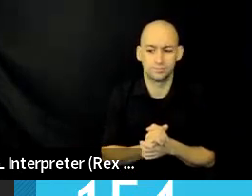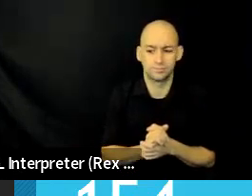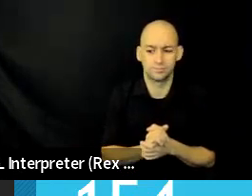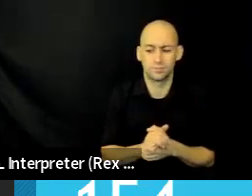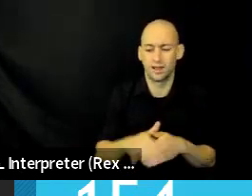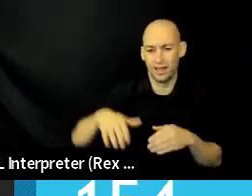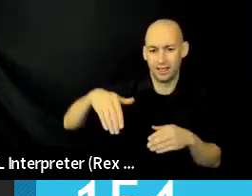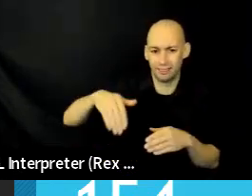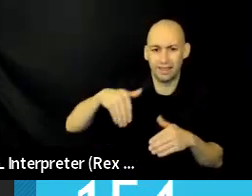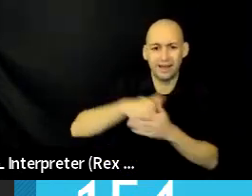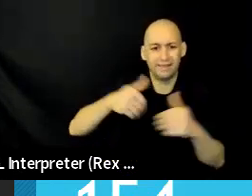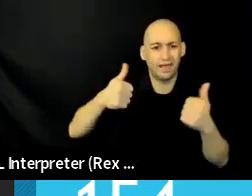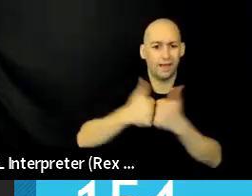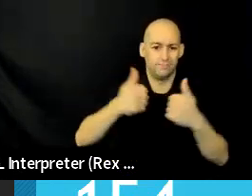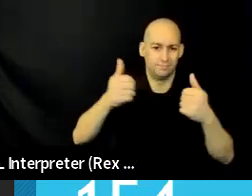Late in the game,